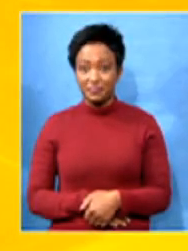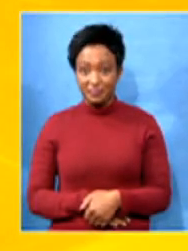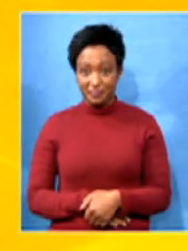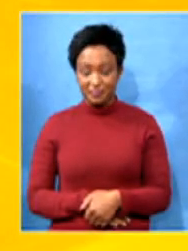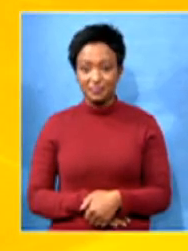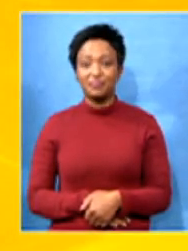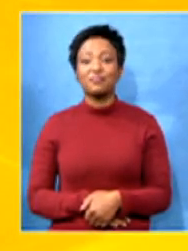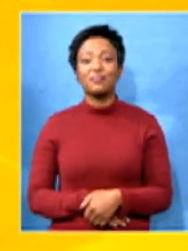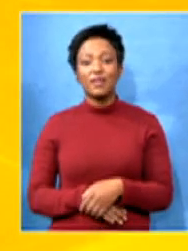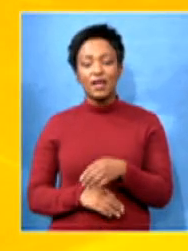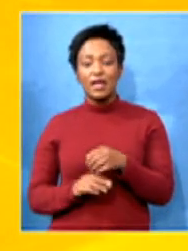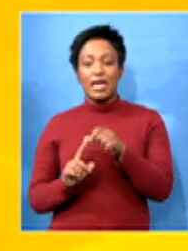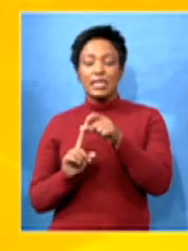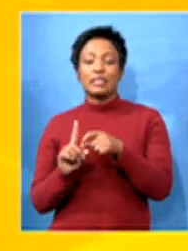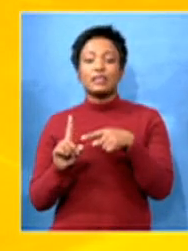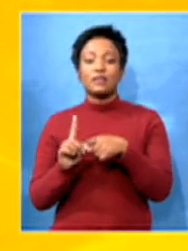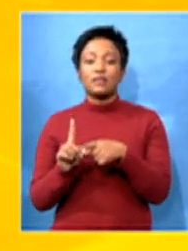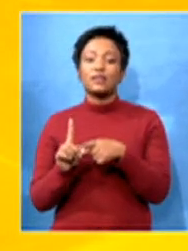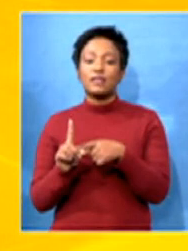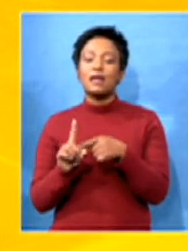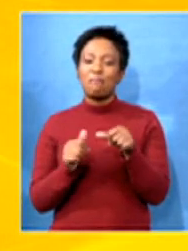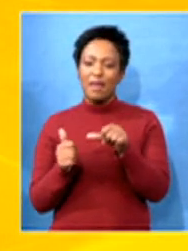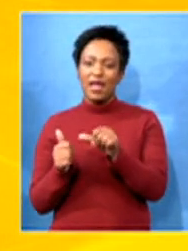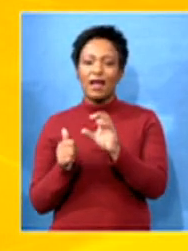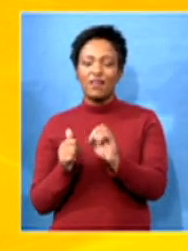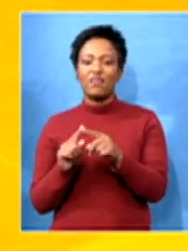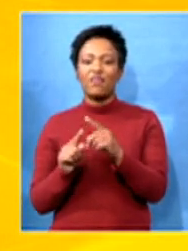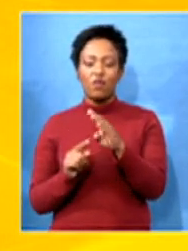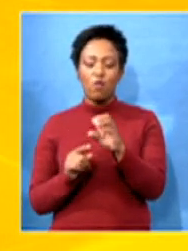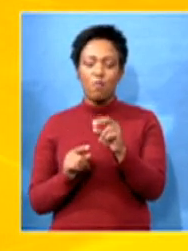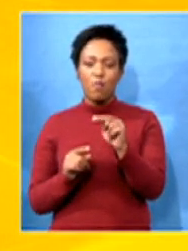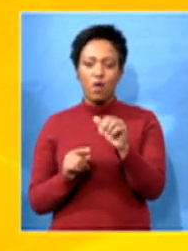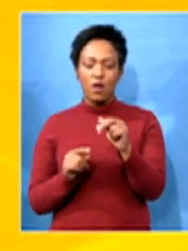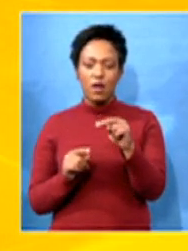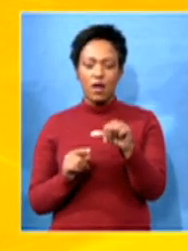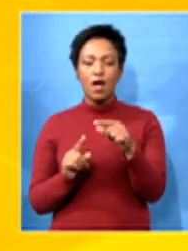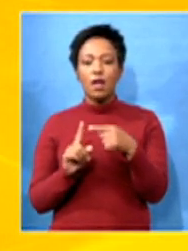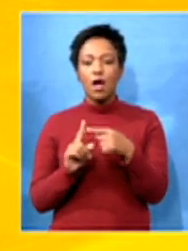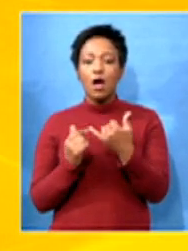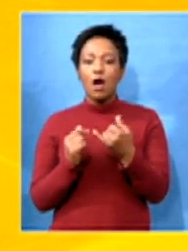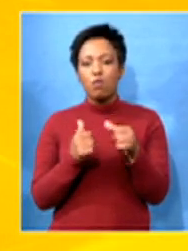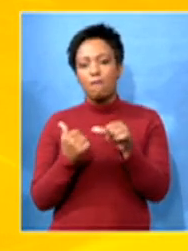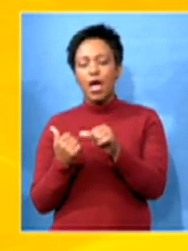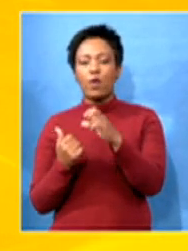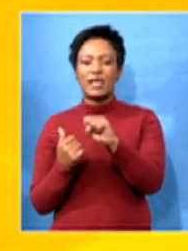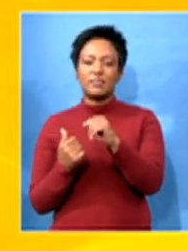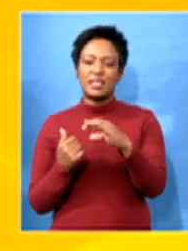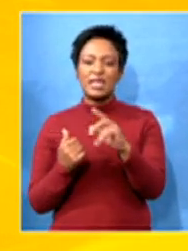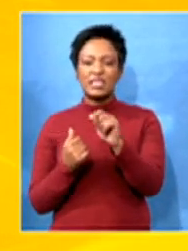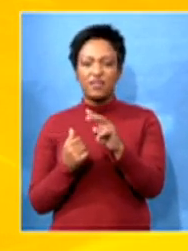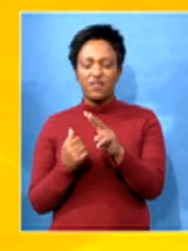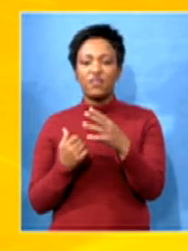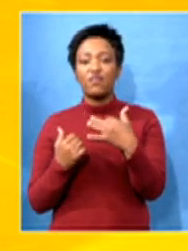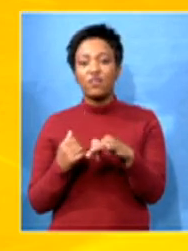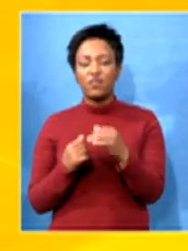Well, she's back. The ever-popular Bonang Matheba is making her return to SABC TV in a two-part